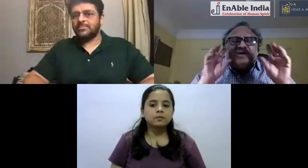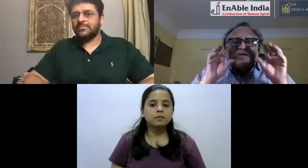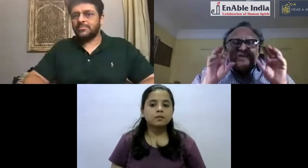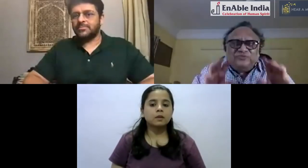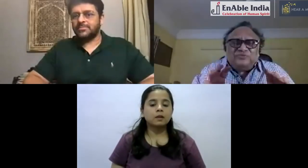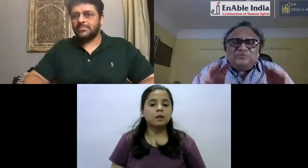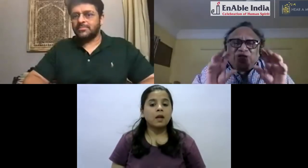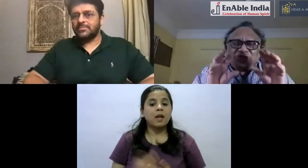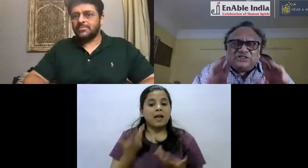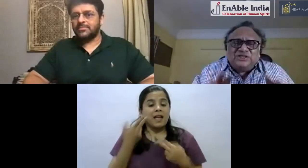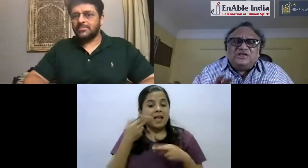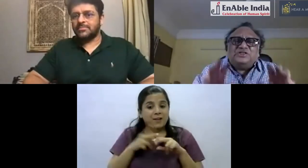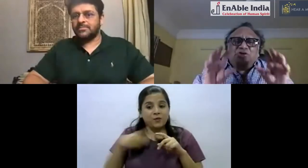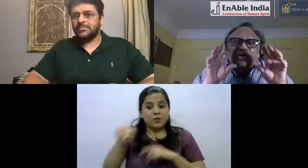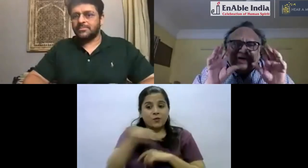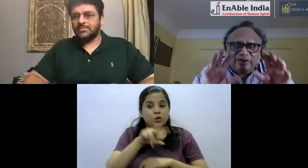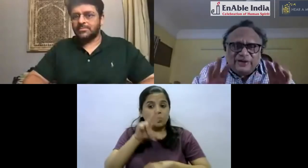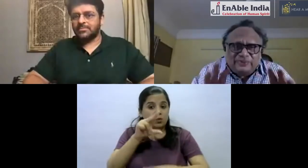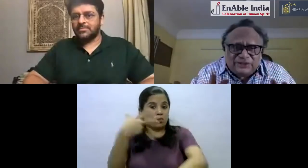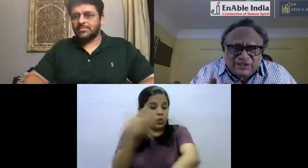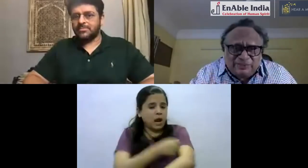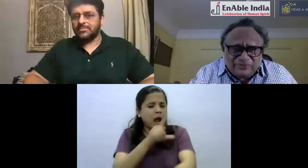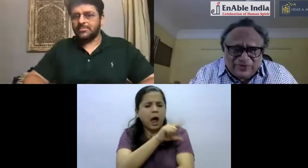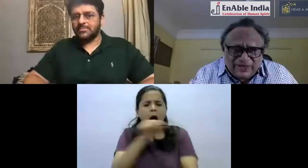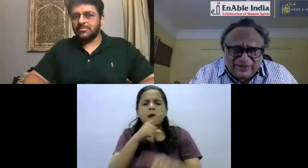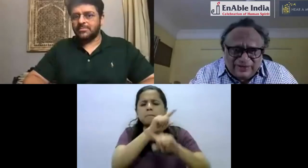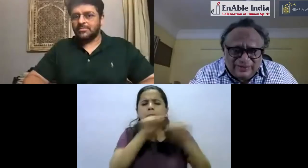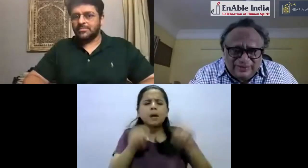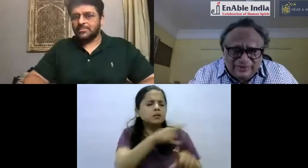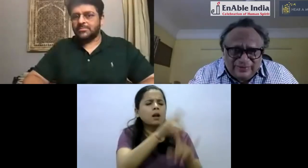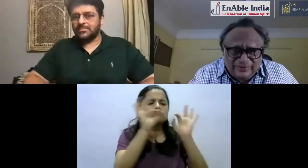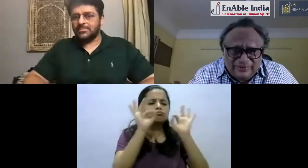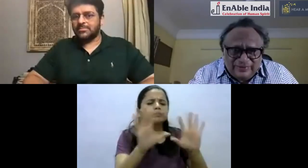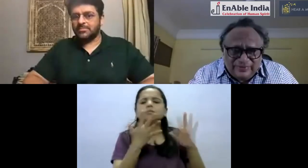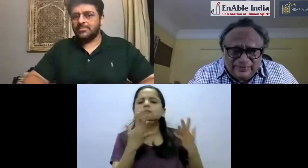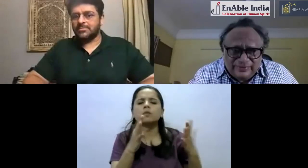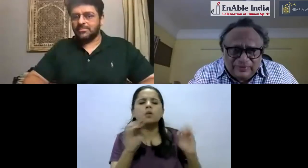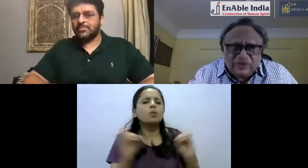even if vaccine is not 100% perfect,